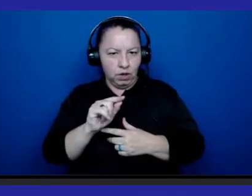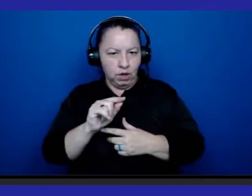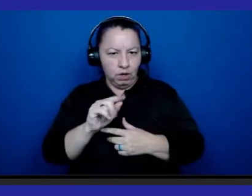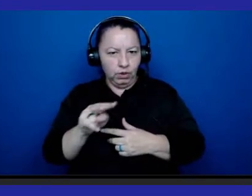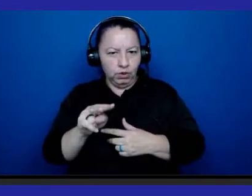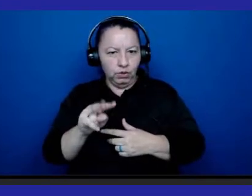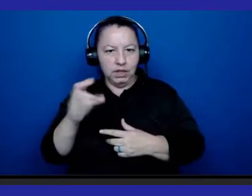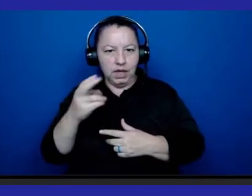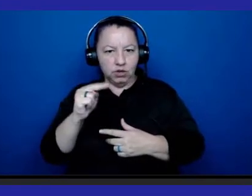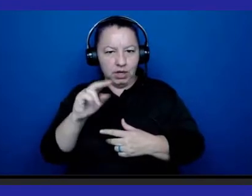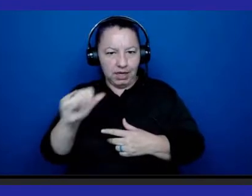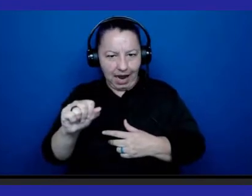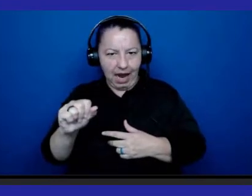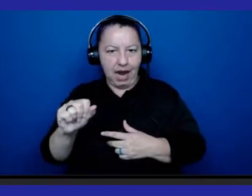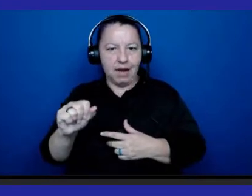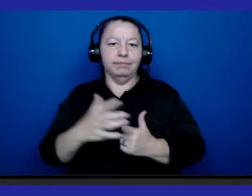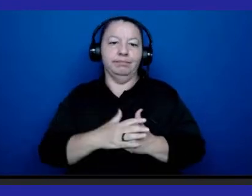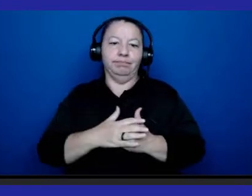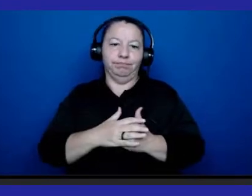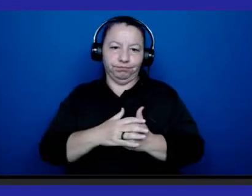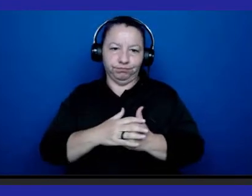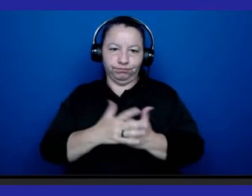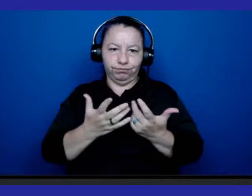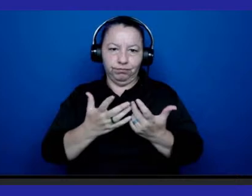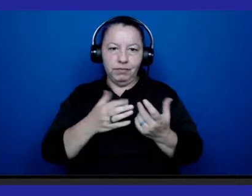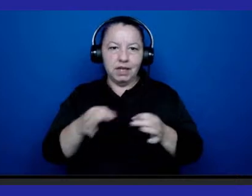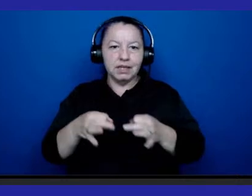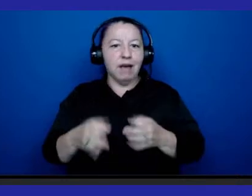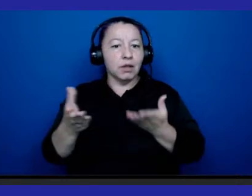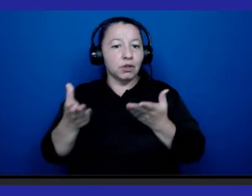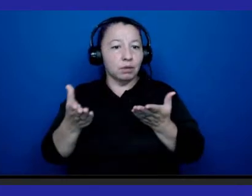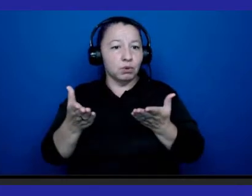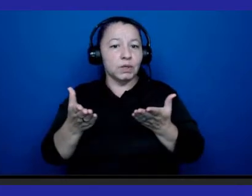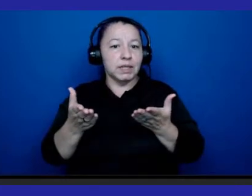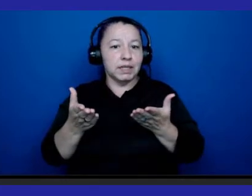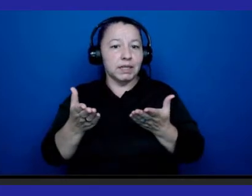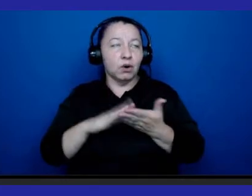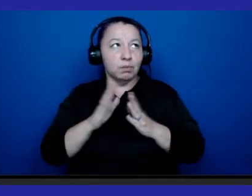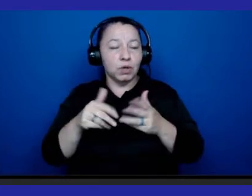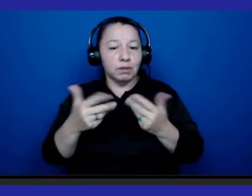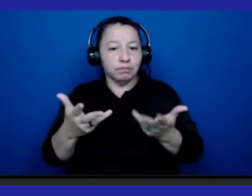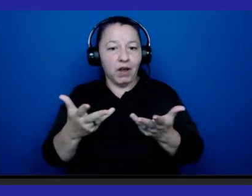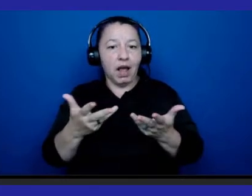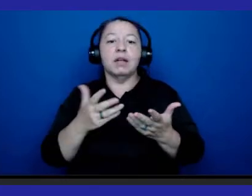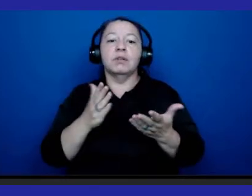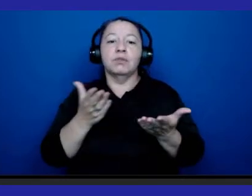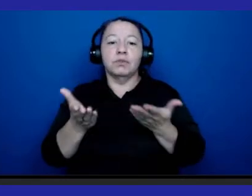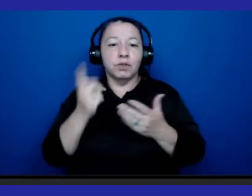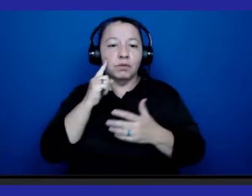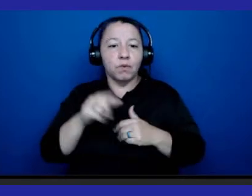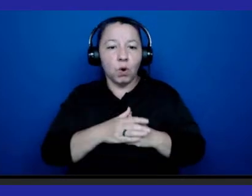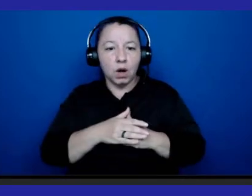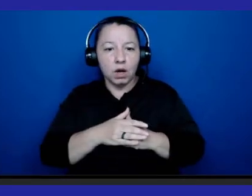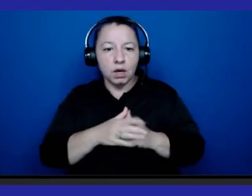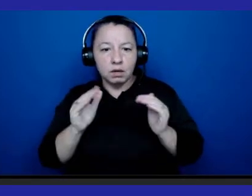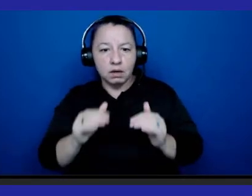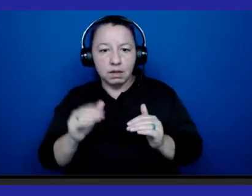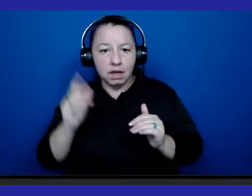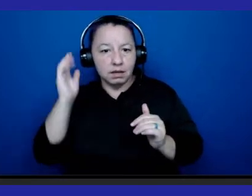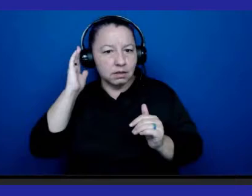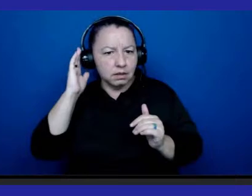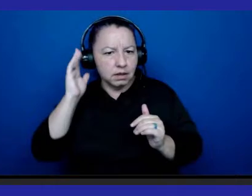community served, assess the community's priority health needs from community input, and then on the implementation